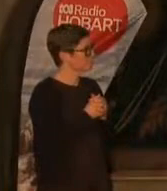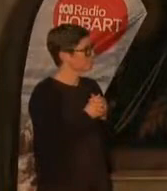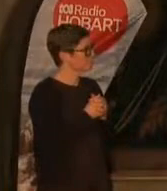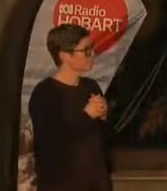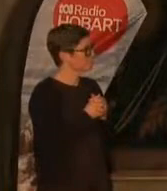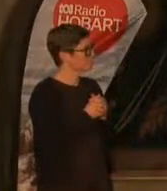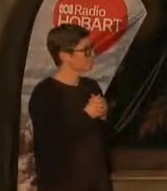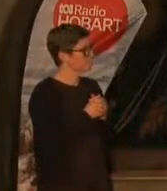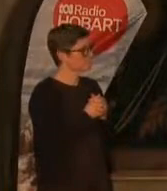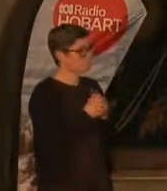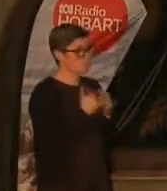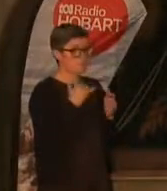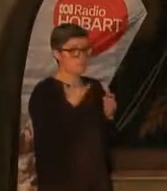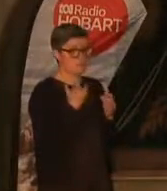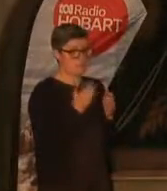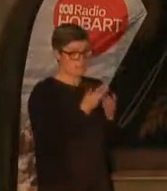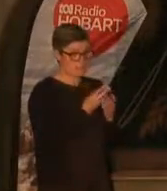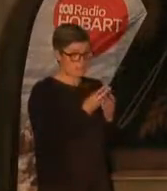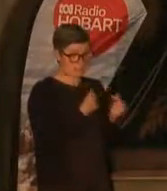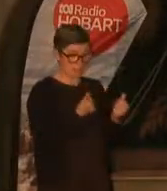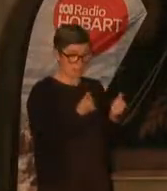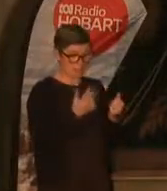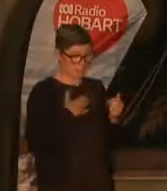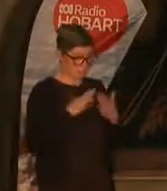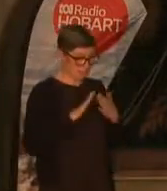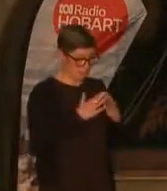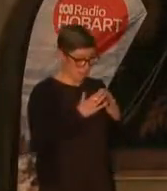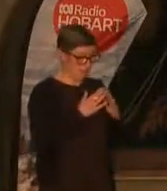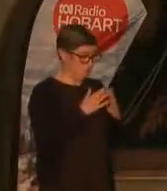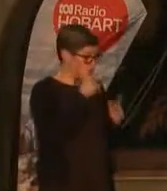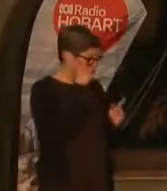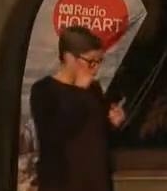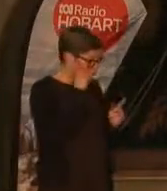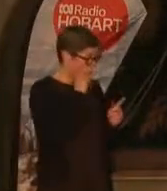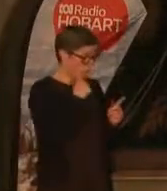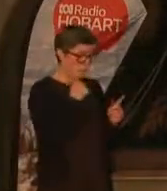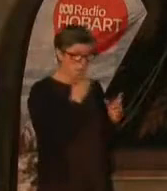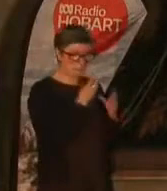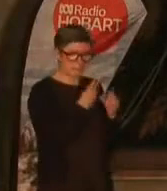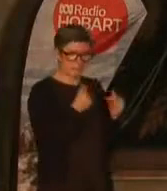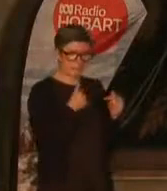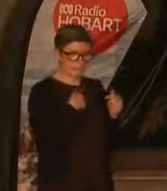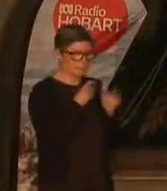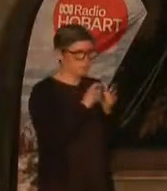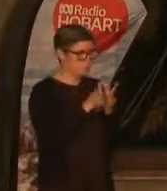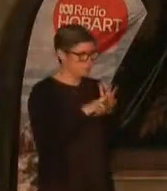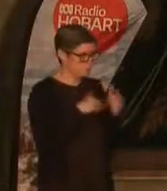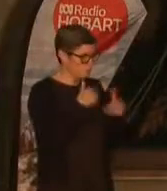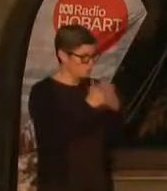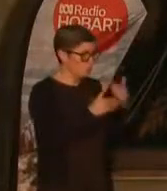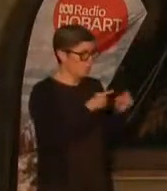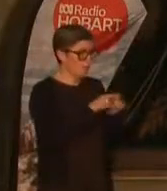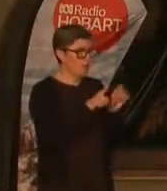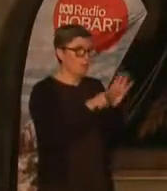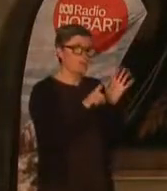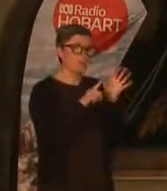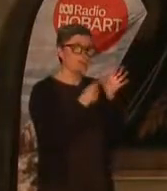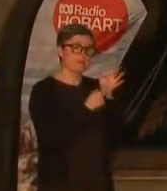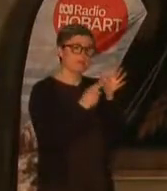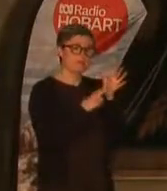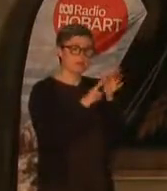we always have done and that we do in terms of, for instance, the word yarning. So we